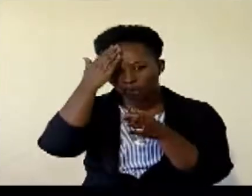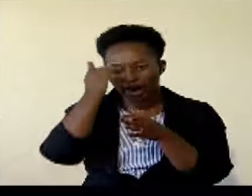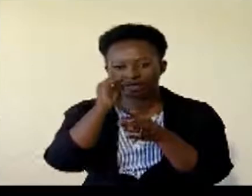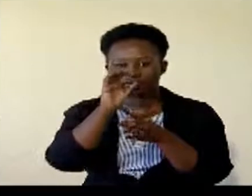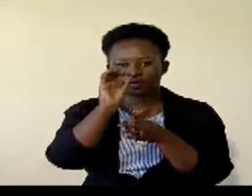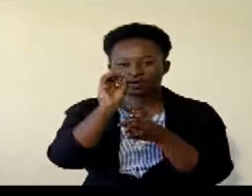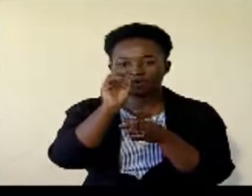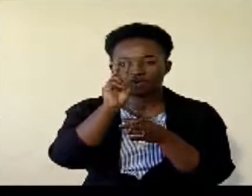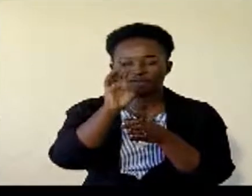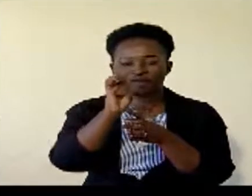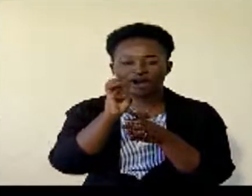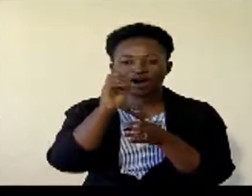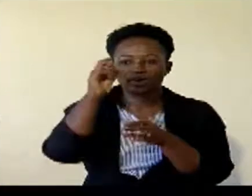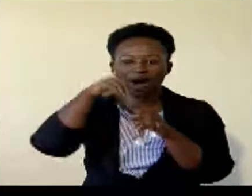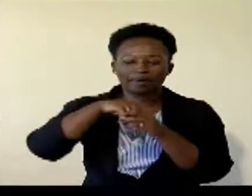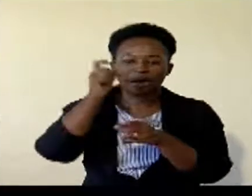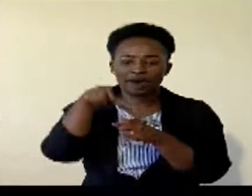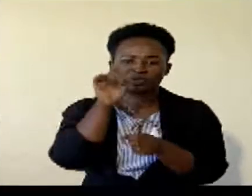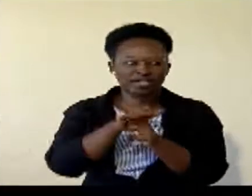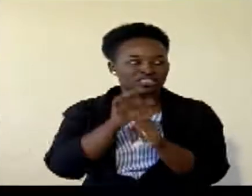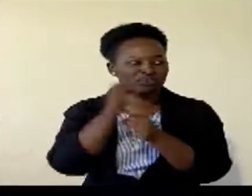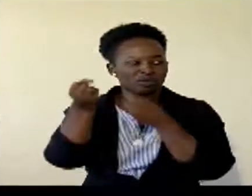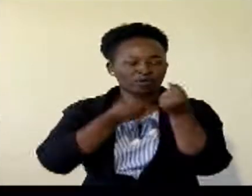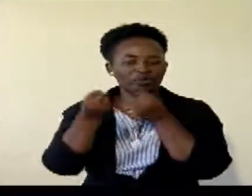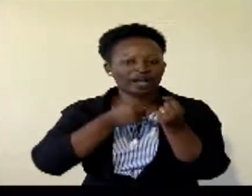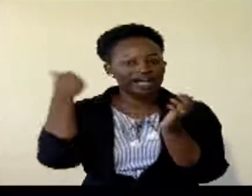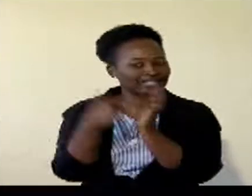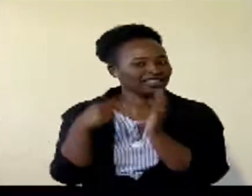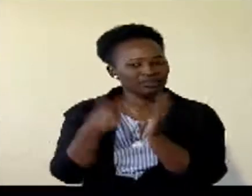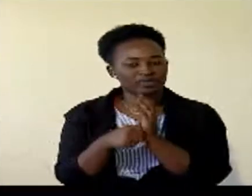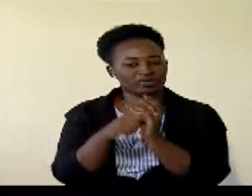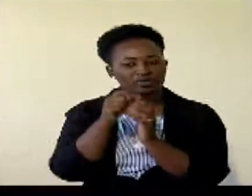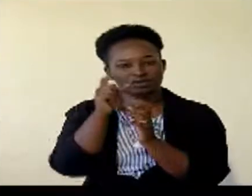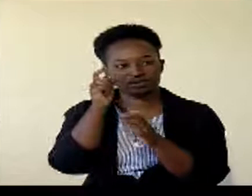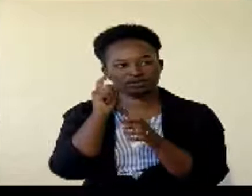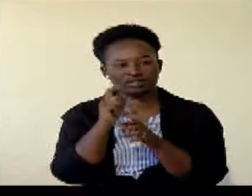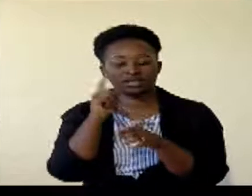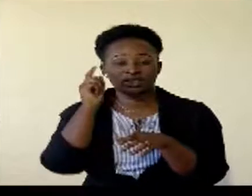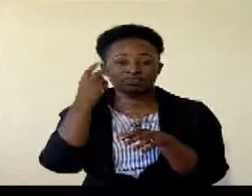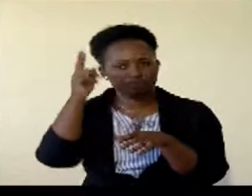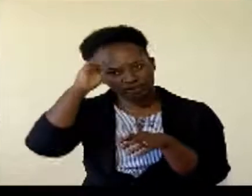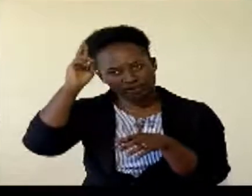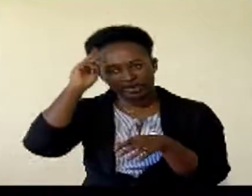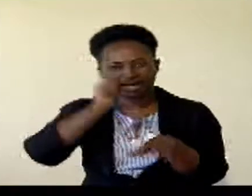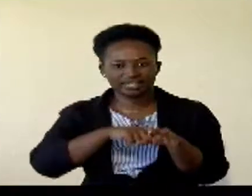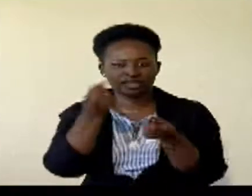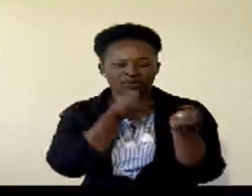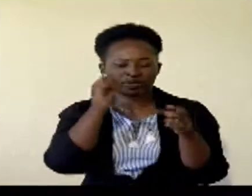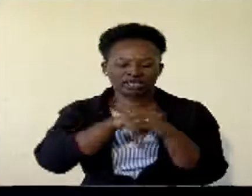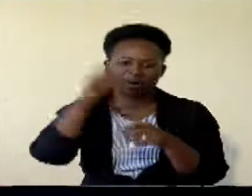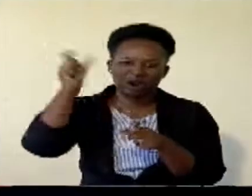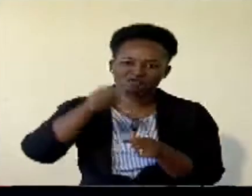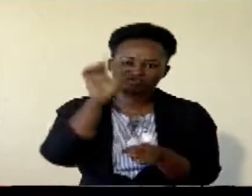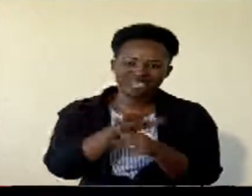to passengers. I think you remember we looked at overloading. When you are carrying, like a car is carrying